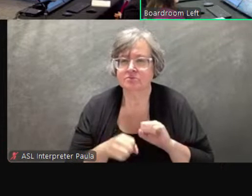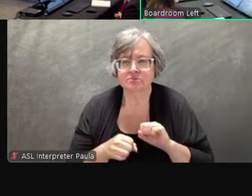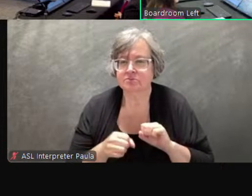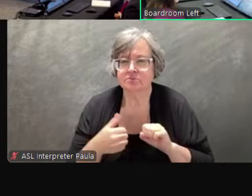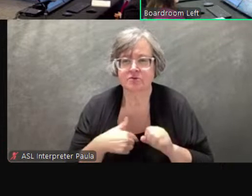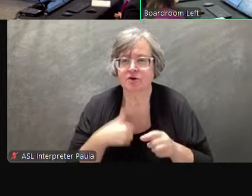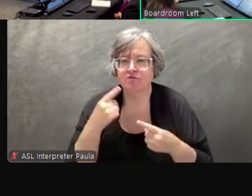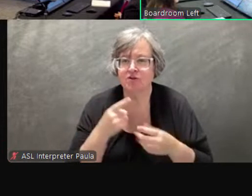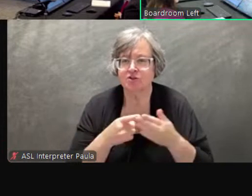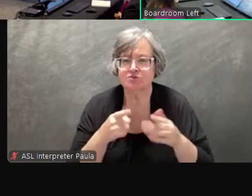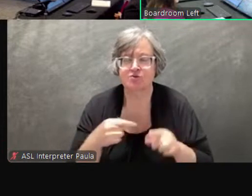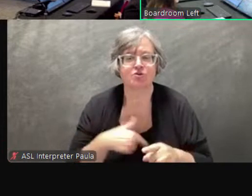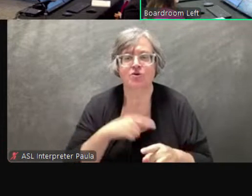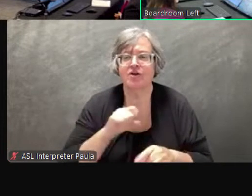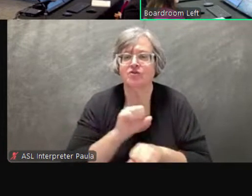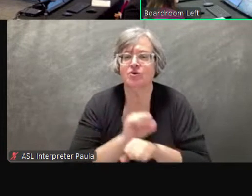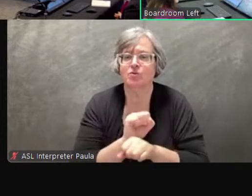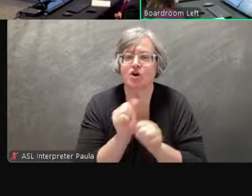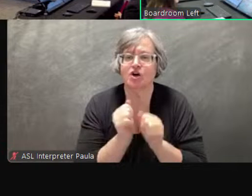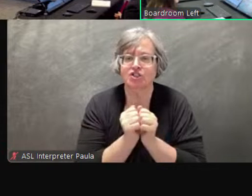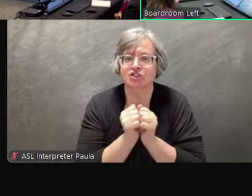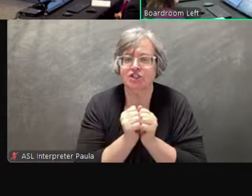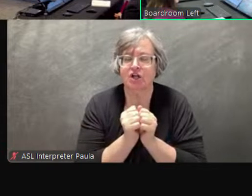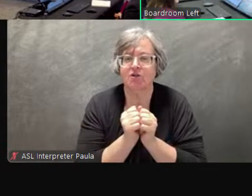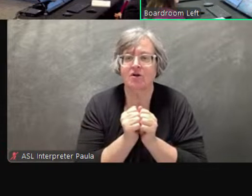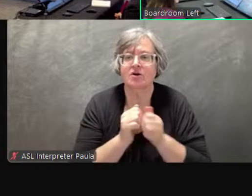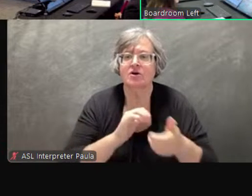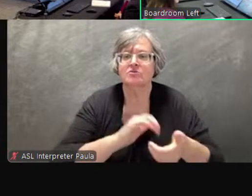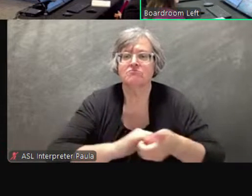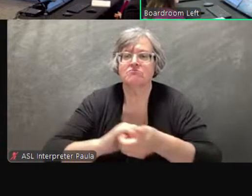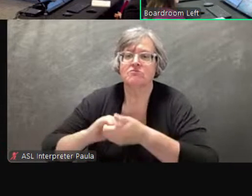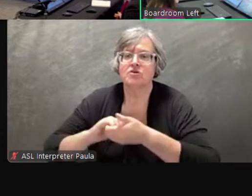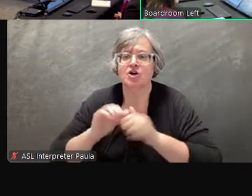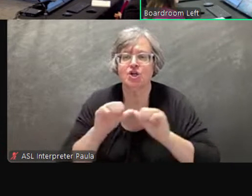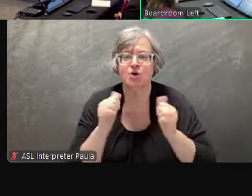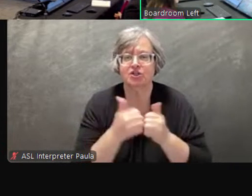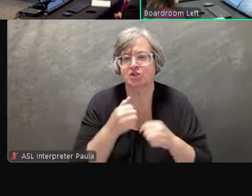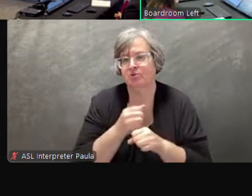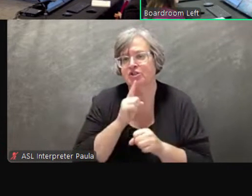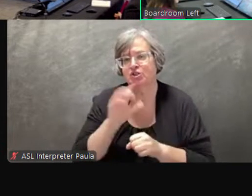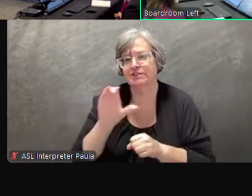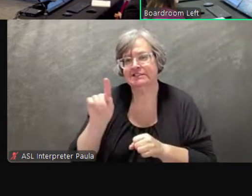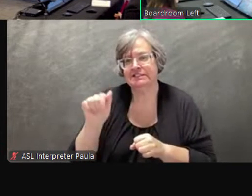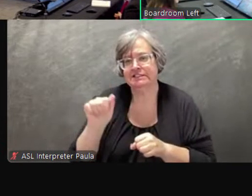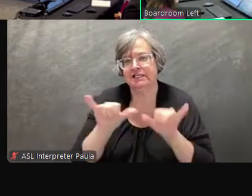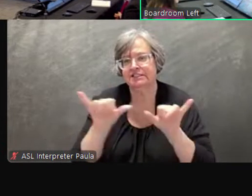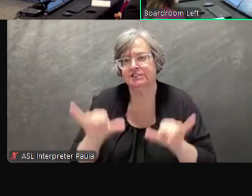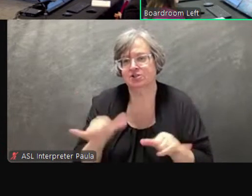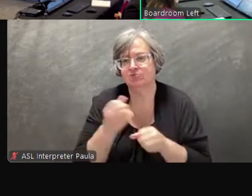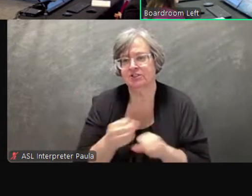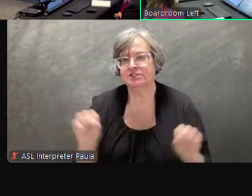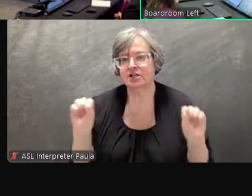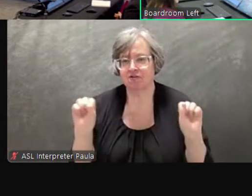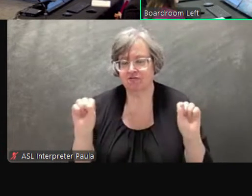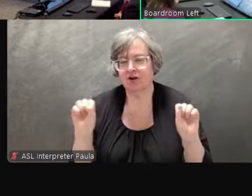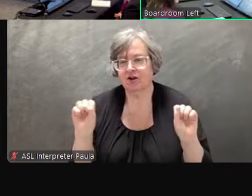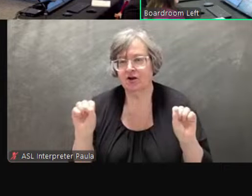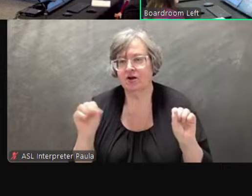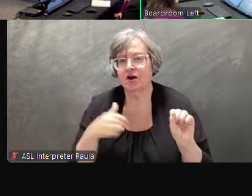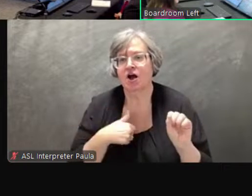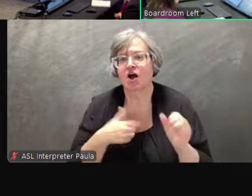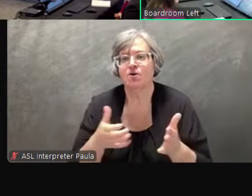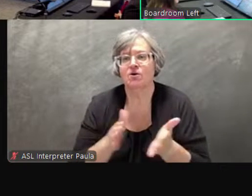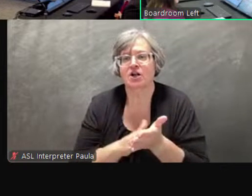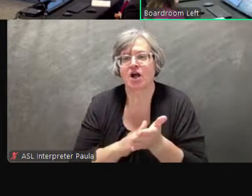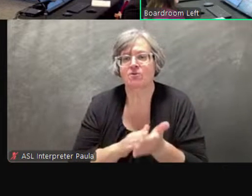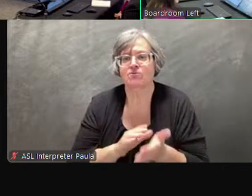want to work together with various agencies in the city to make sure that our system is safe. And I want to just compliment our